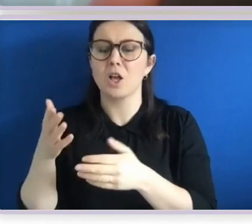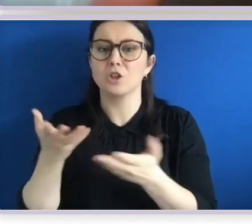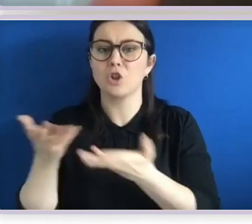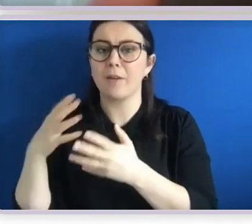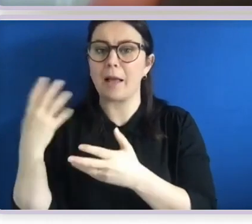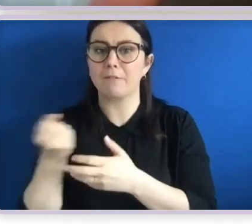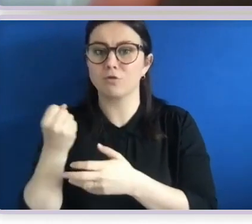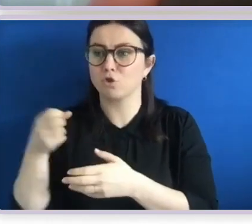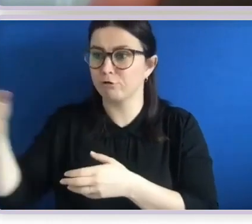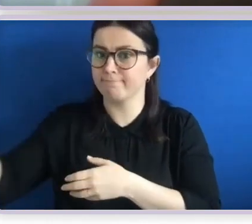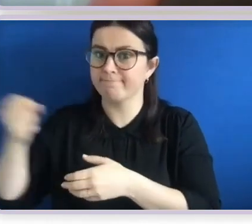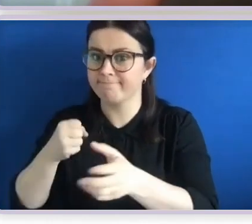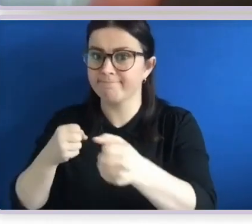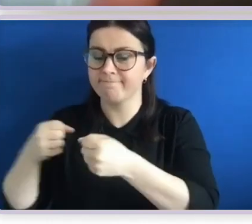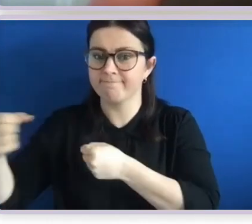were